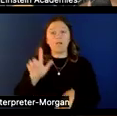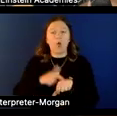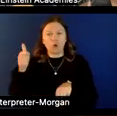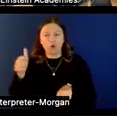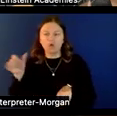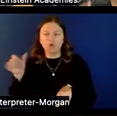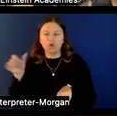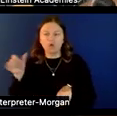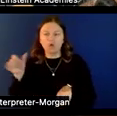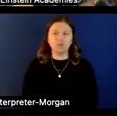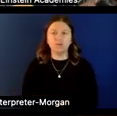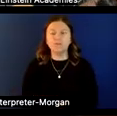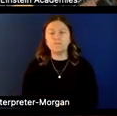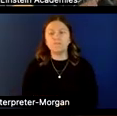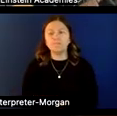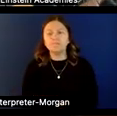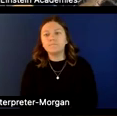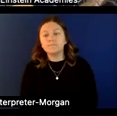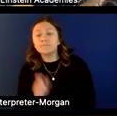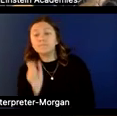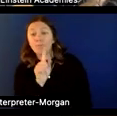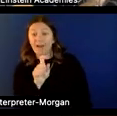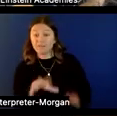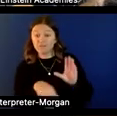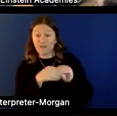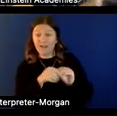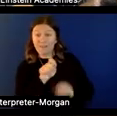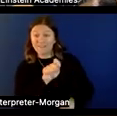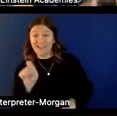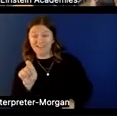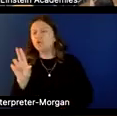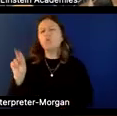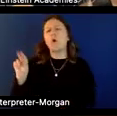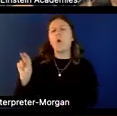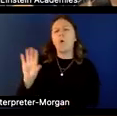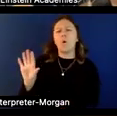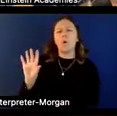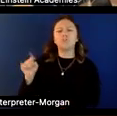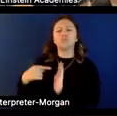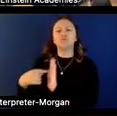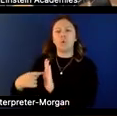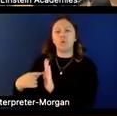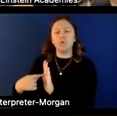So You have to write the dash? No, you don't. need no, the dash. that was just, yeah, no, That's John, that's just, So it's yeah. the I-E.